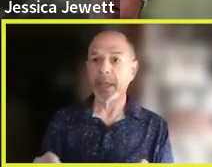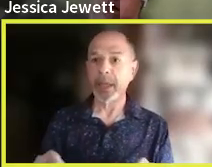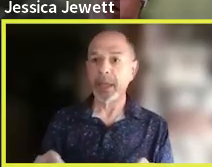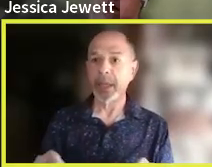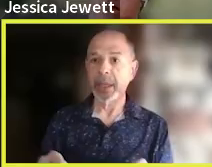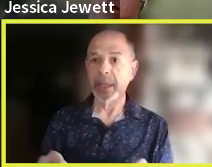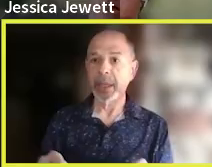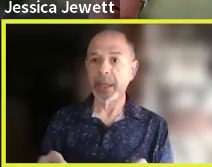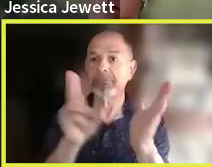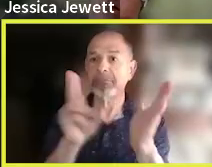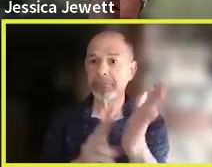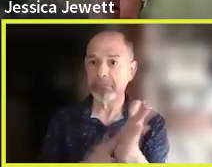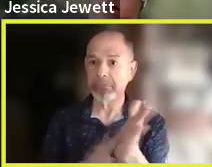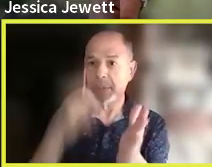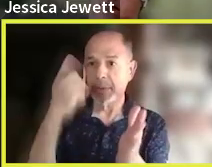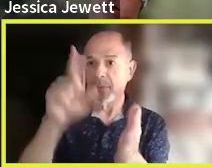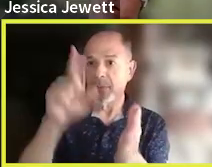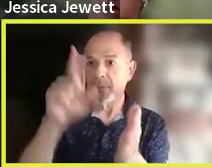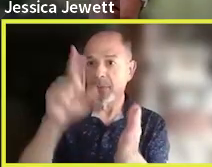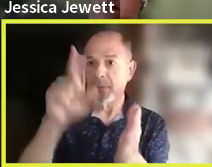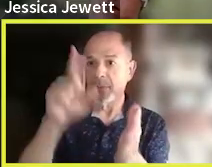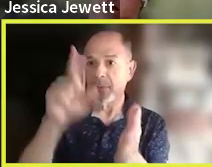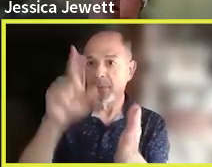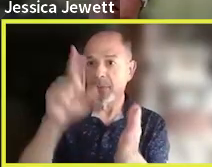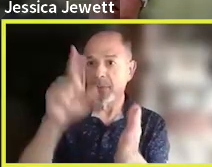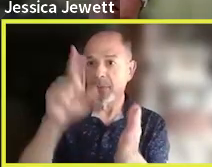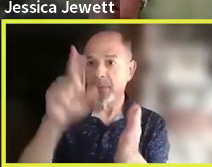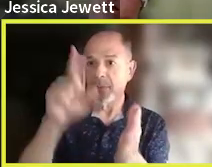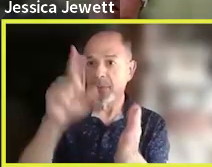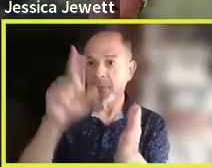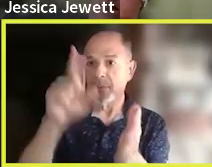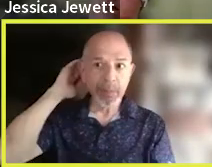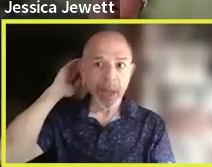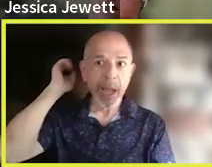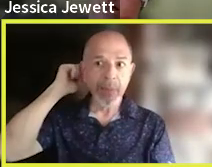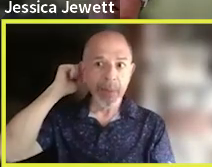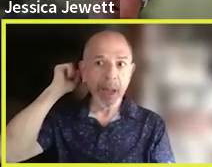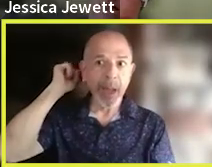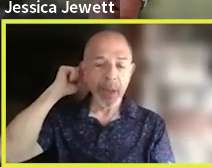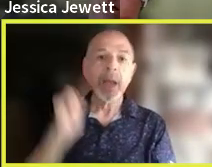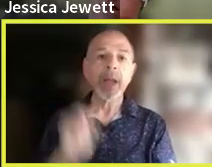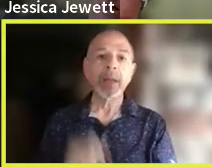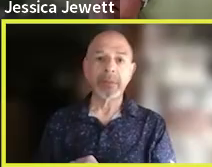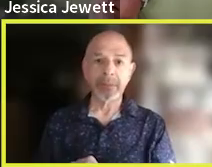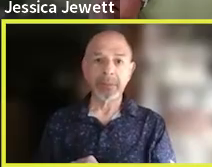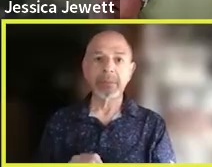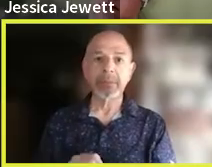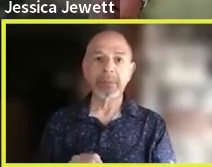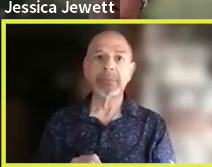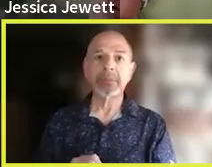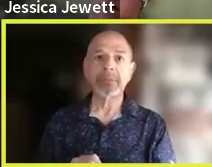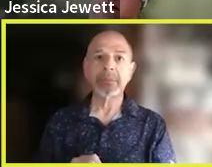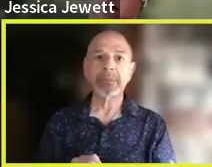And then this way, I don't have to actually go into the platform every day because I'm not really good at remembering that. But when I get an